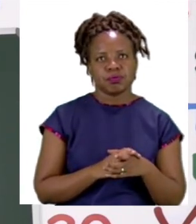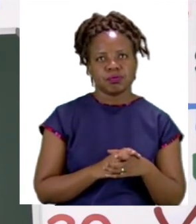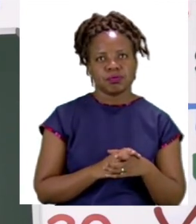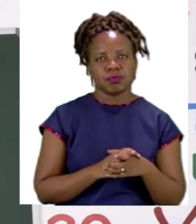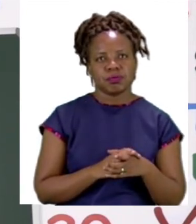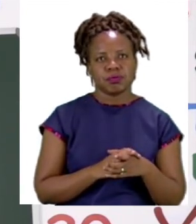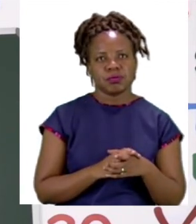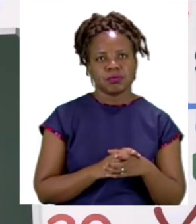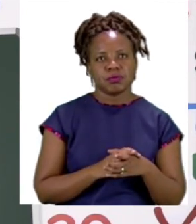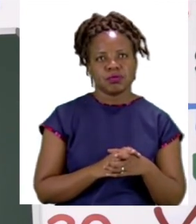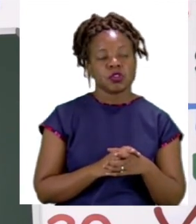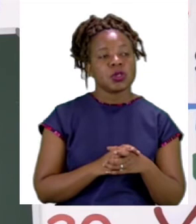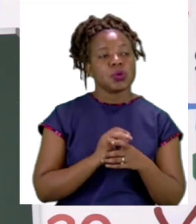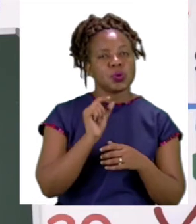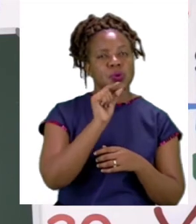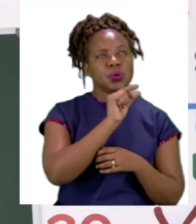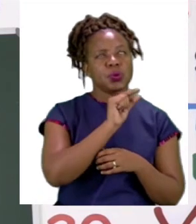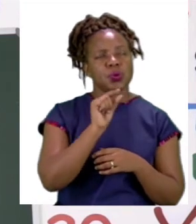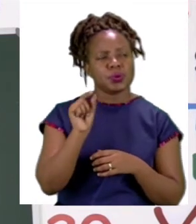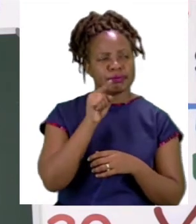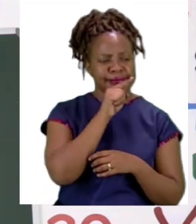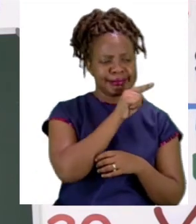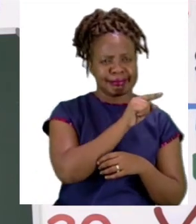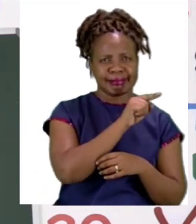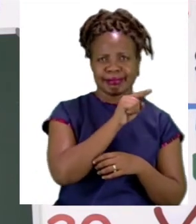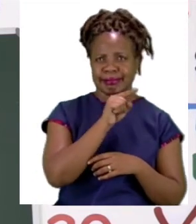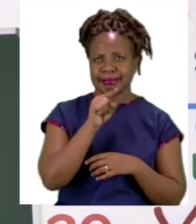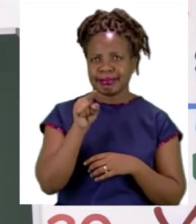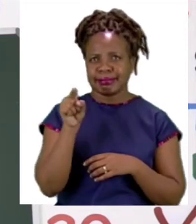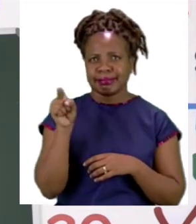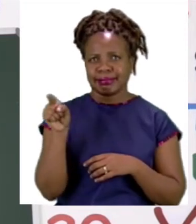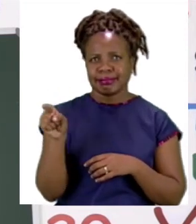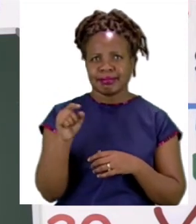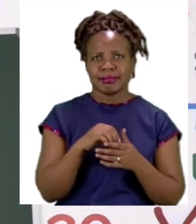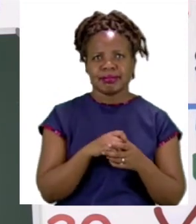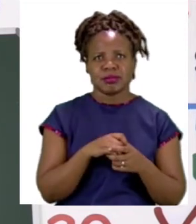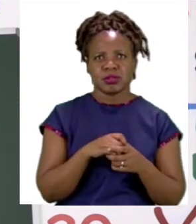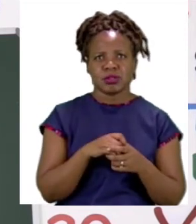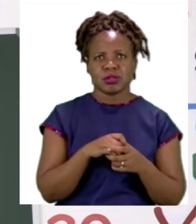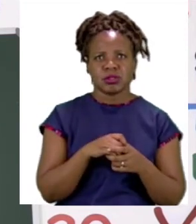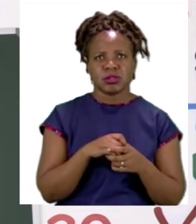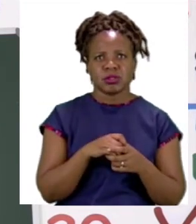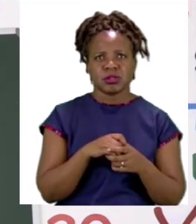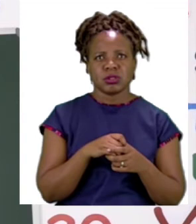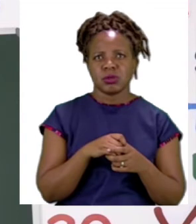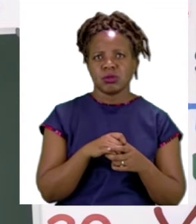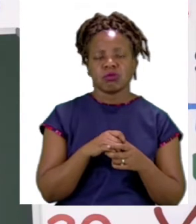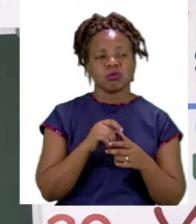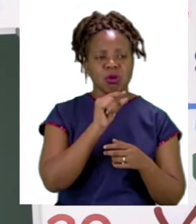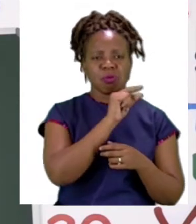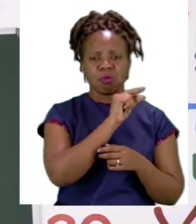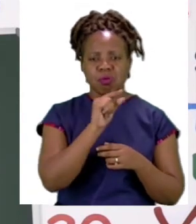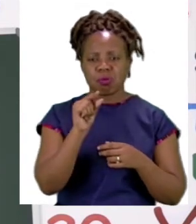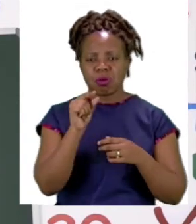from one side to the other, and just because our sentence is done, it does not mean we start a new line.